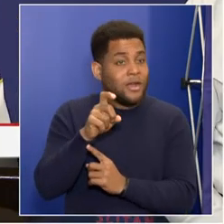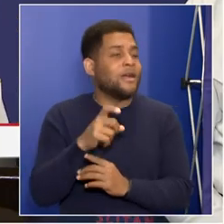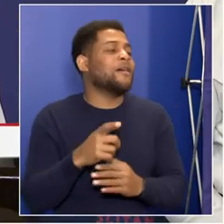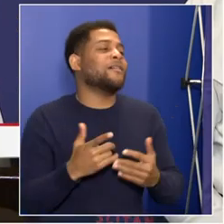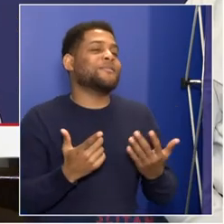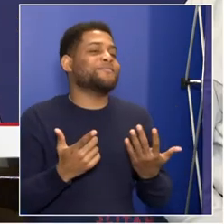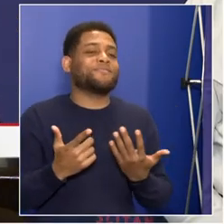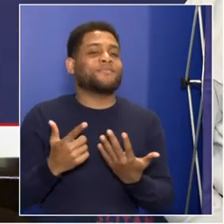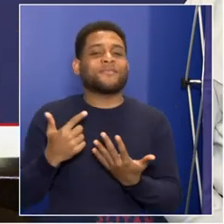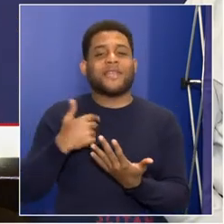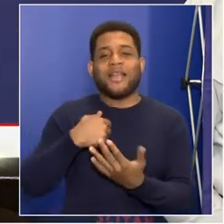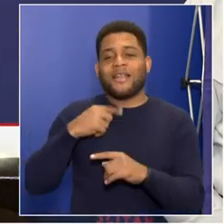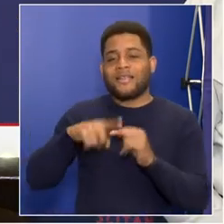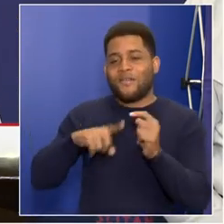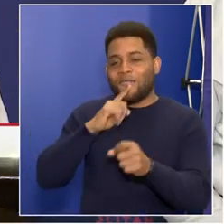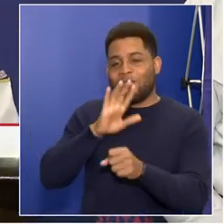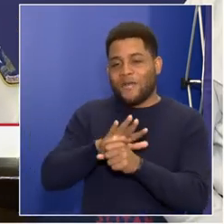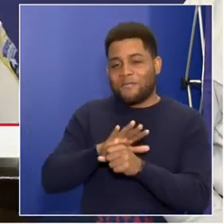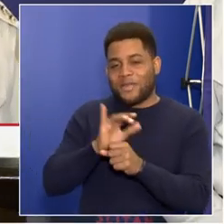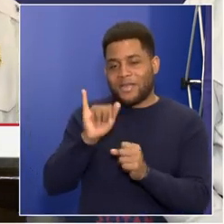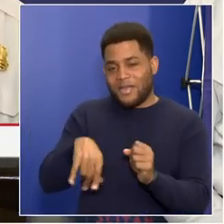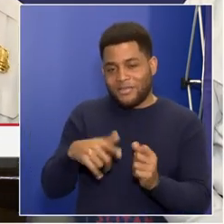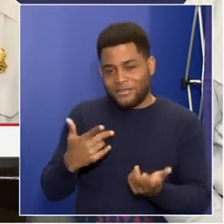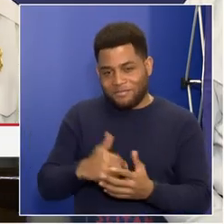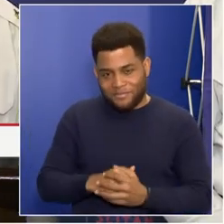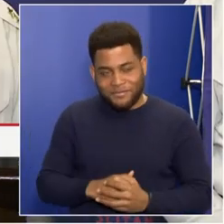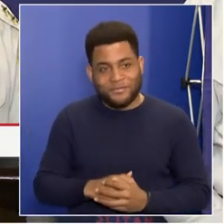Okay. Thank you. Sure. Sorry.